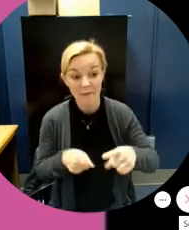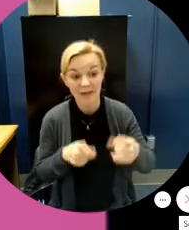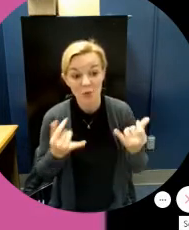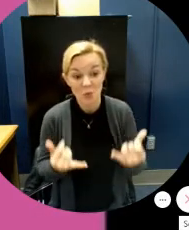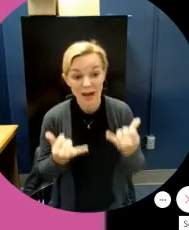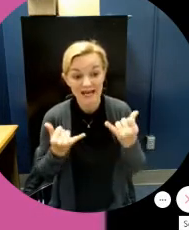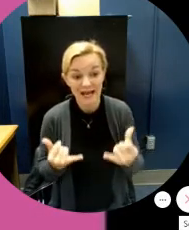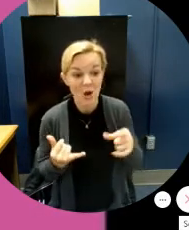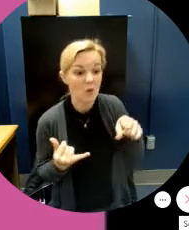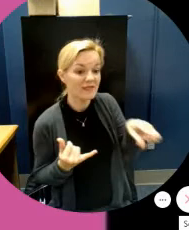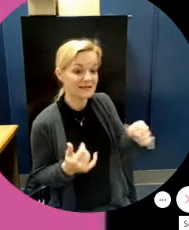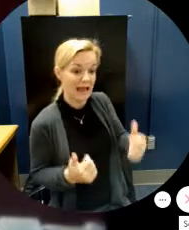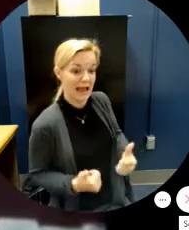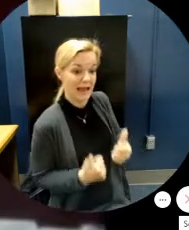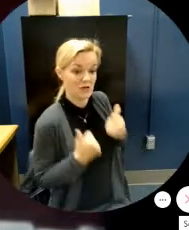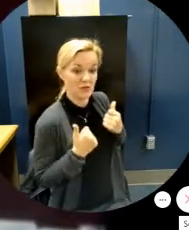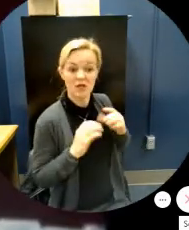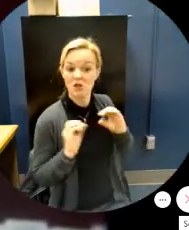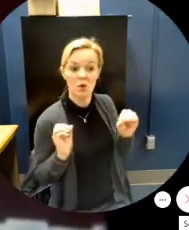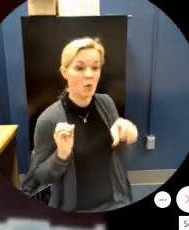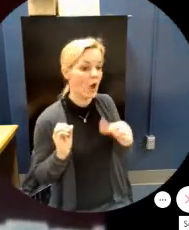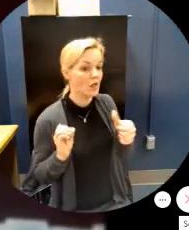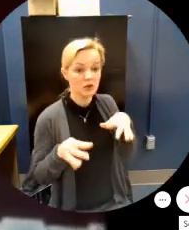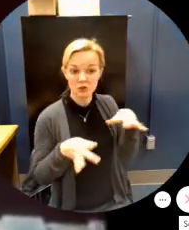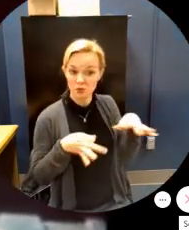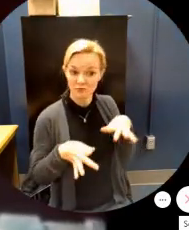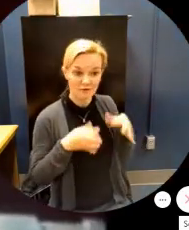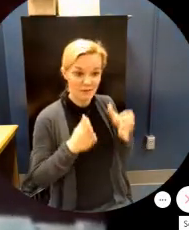Greenbrier. No further description.